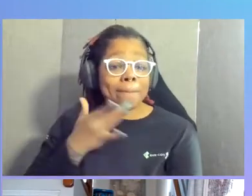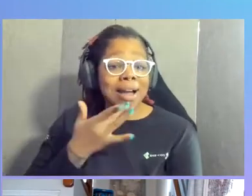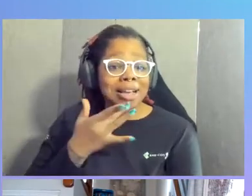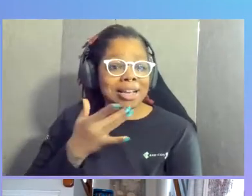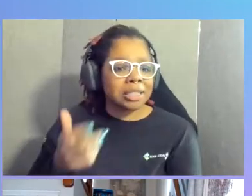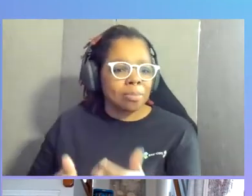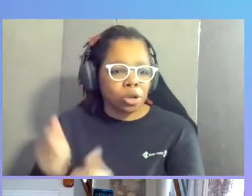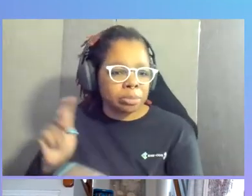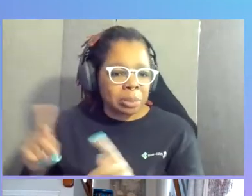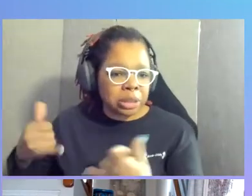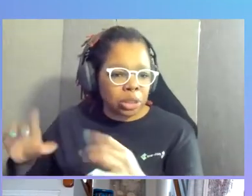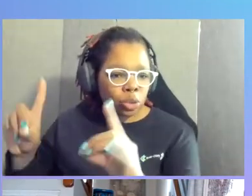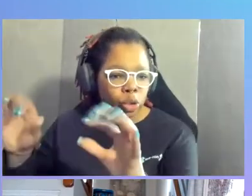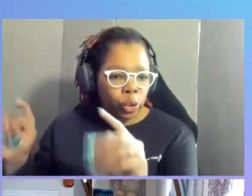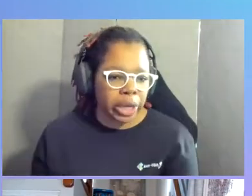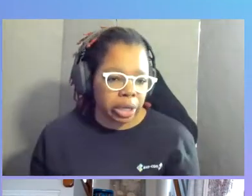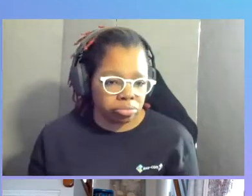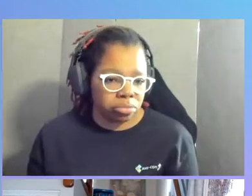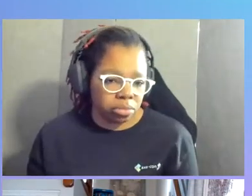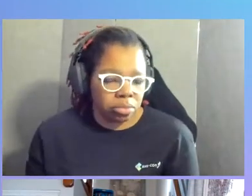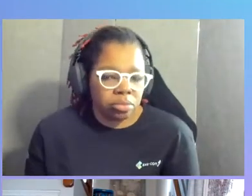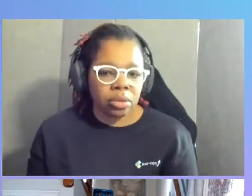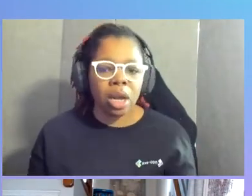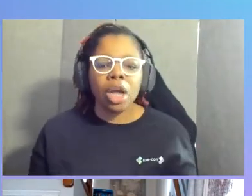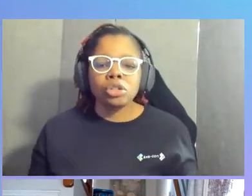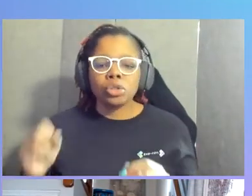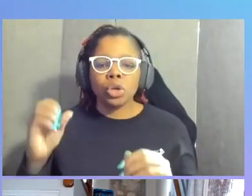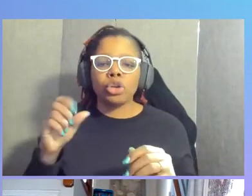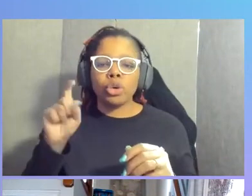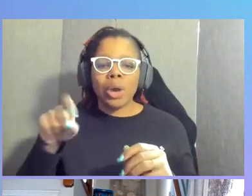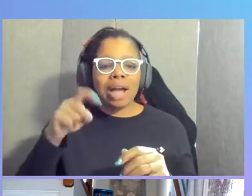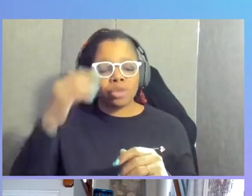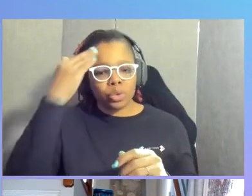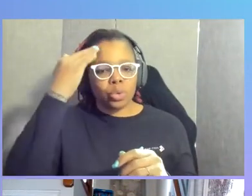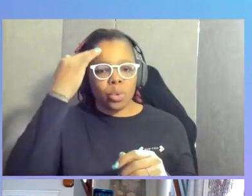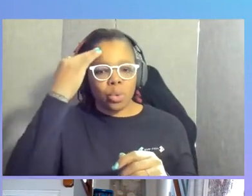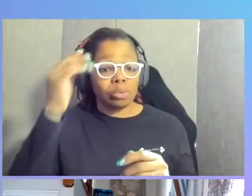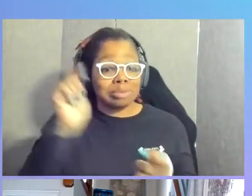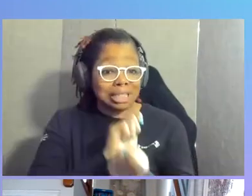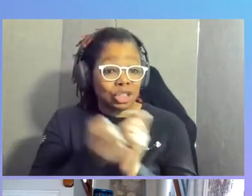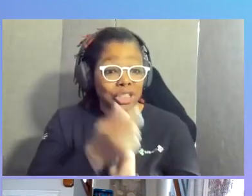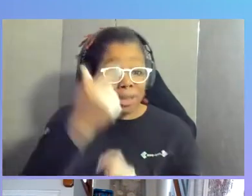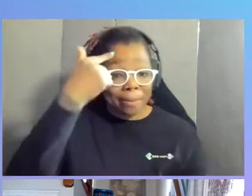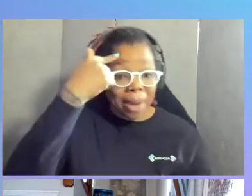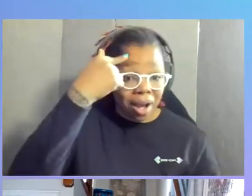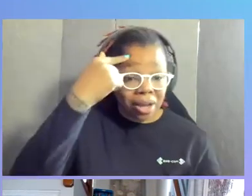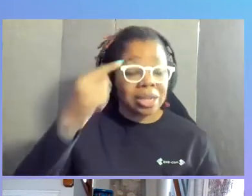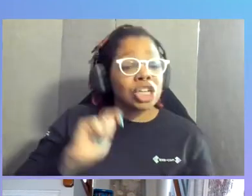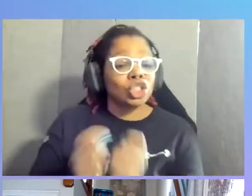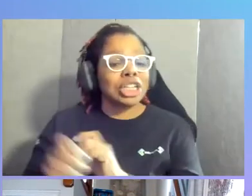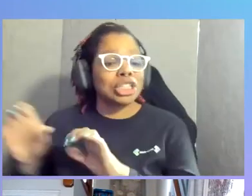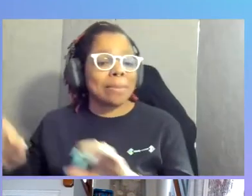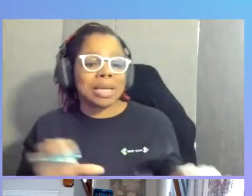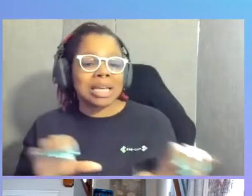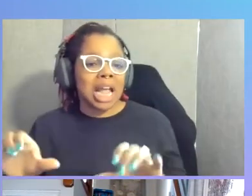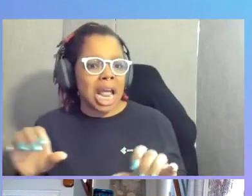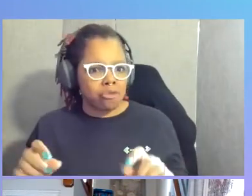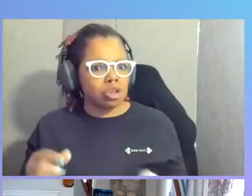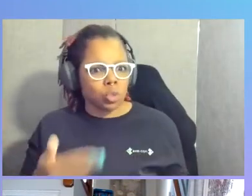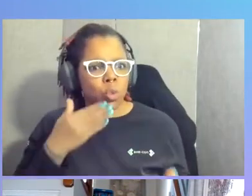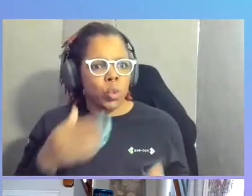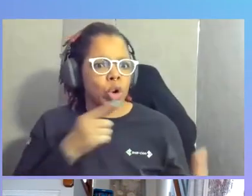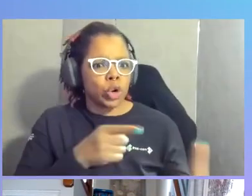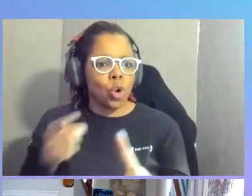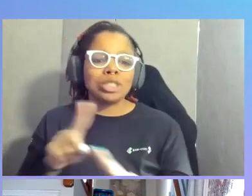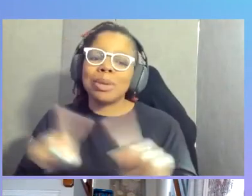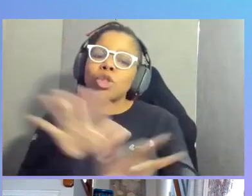biases work. So you have to understand that changing minds and changing behavior are both really noble goals, but they're different